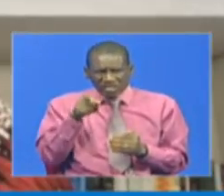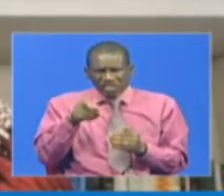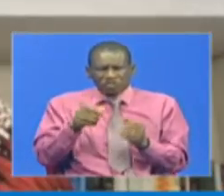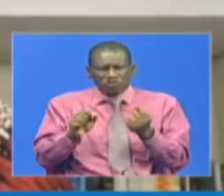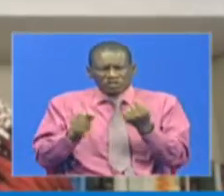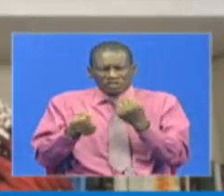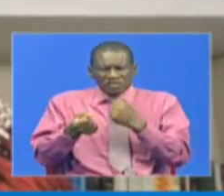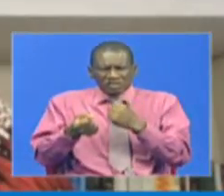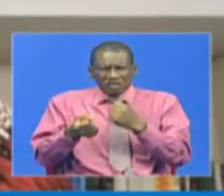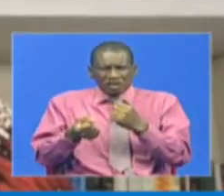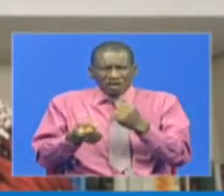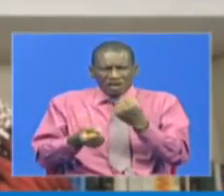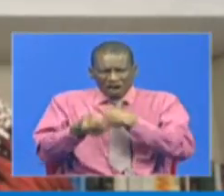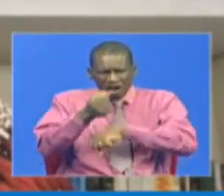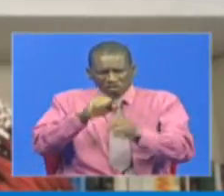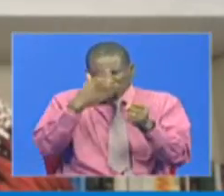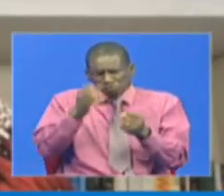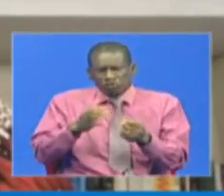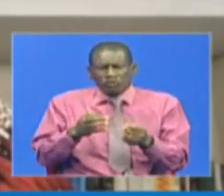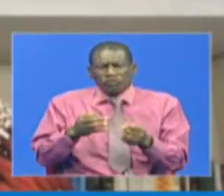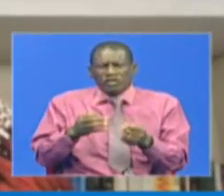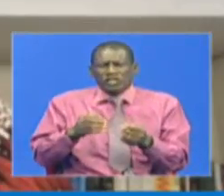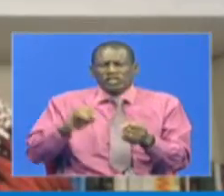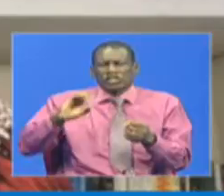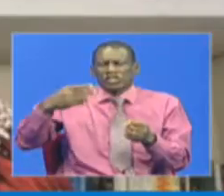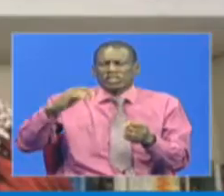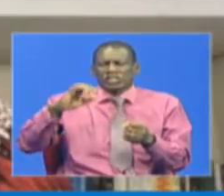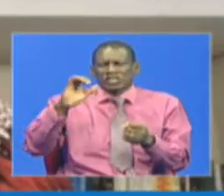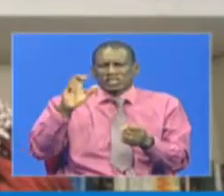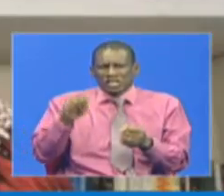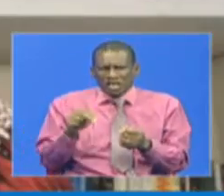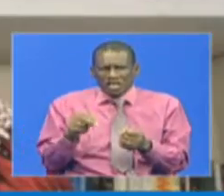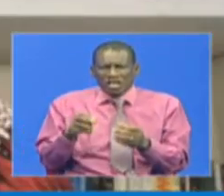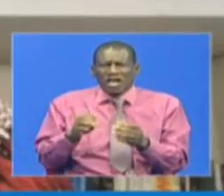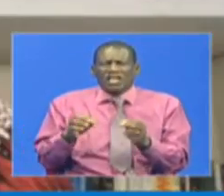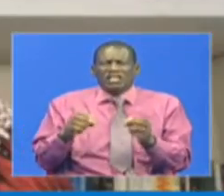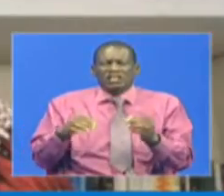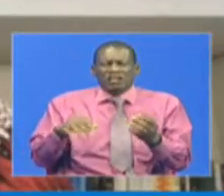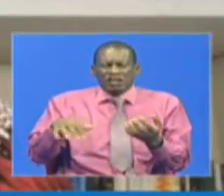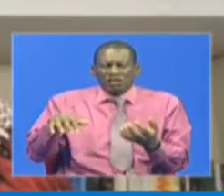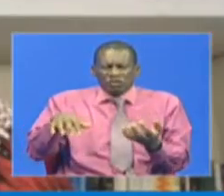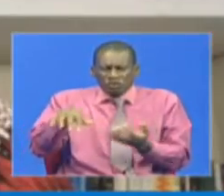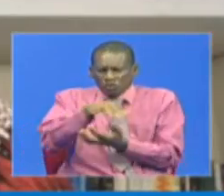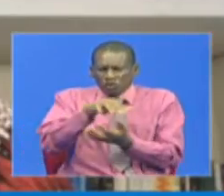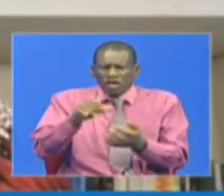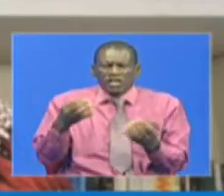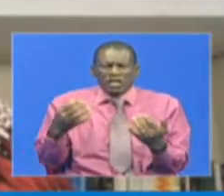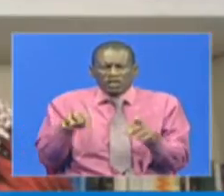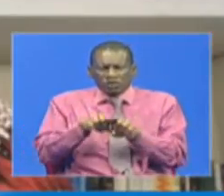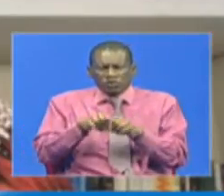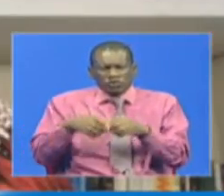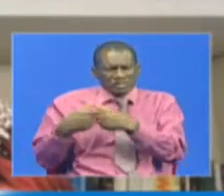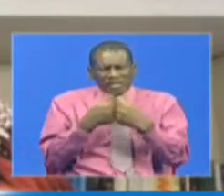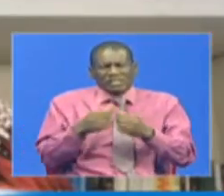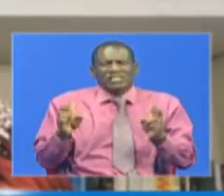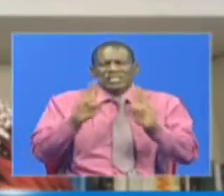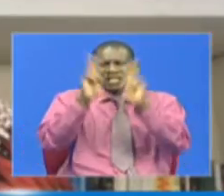to the supply chain disruptions globally and the challenge